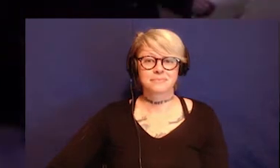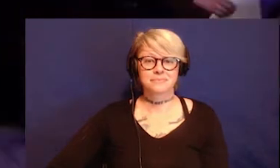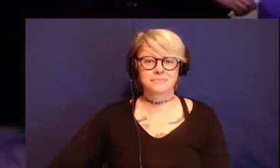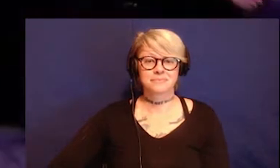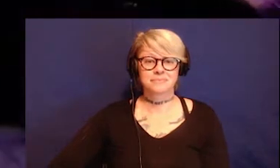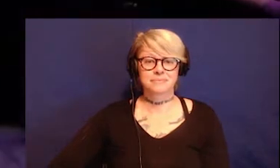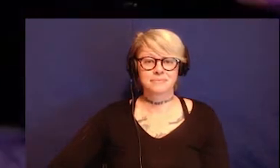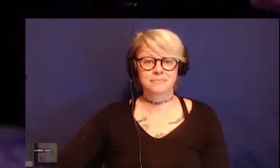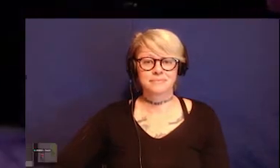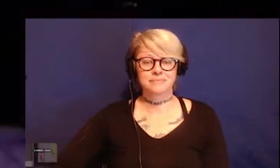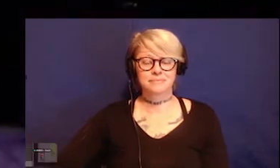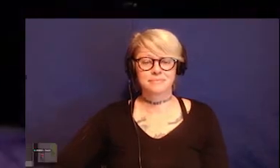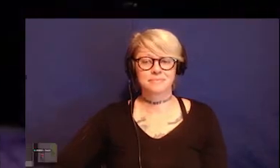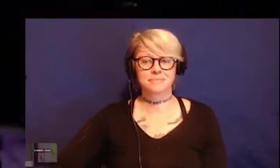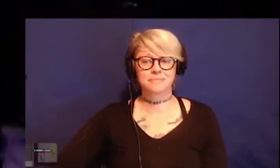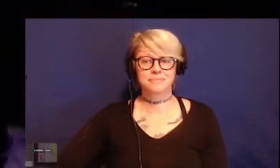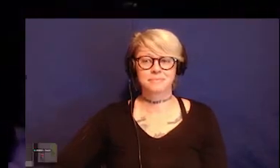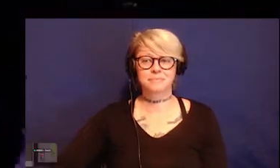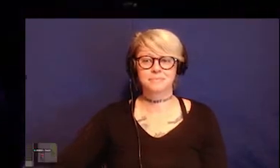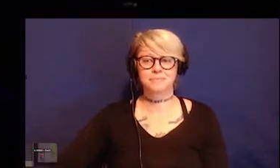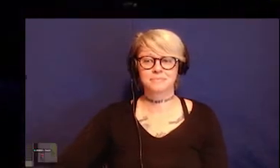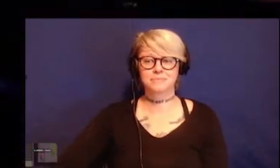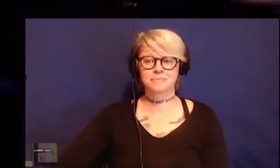Michael and Neil.